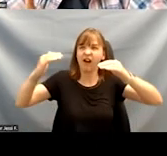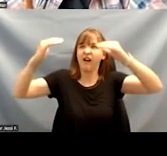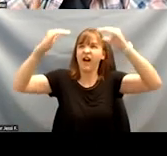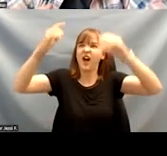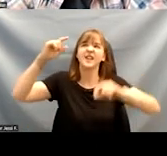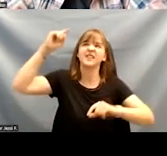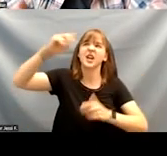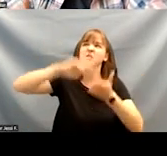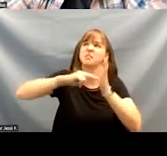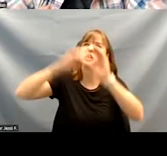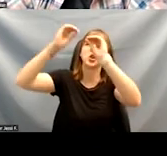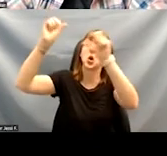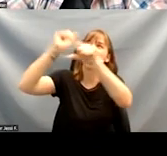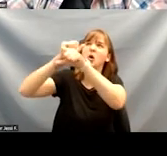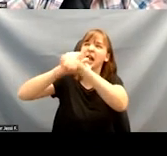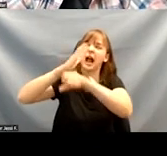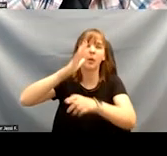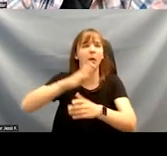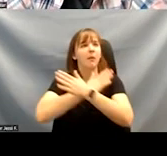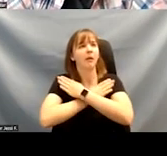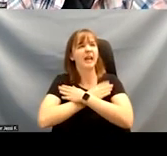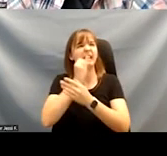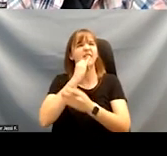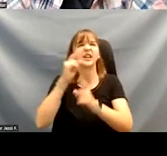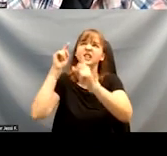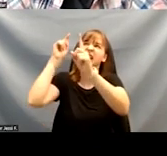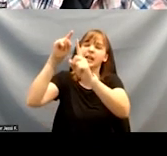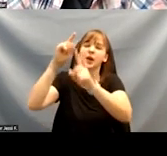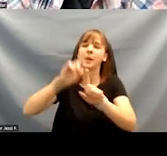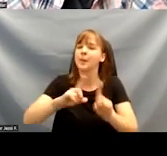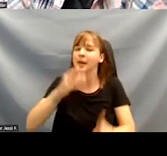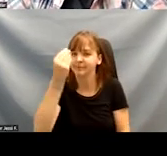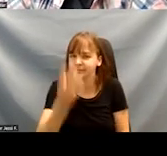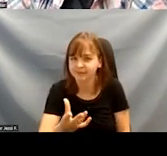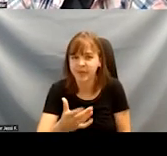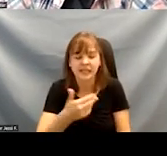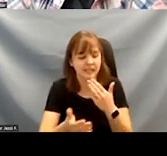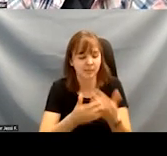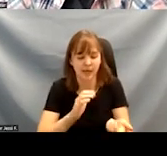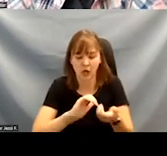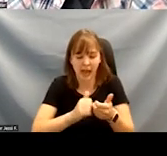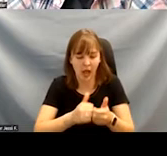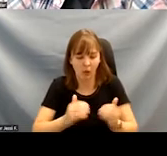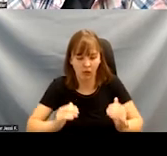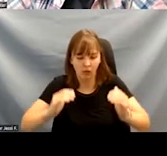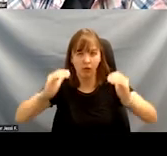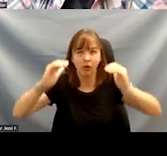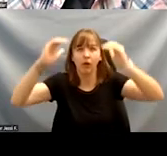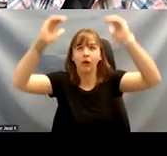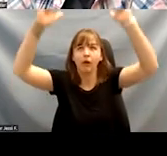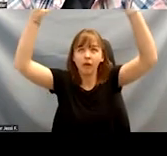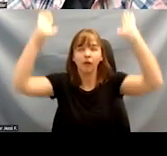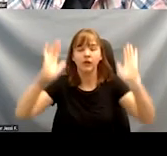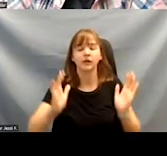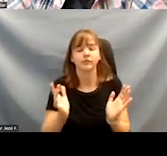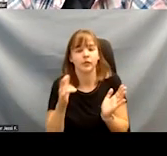businesses never stop hustling. They're constantly talking about their businesses, constantly wherever they are, you know, introducing their brand